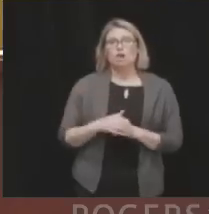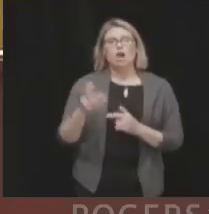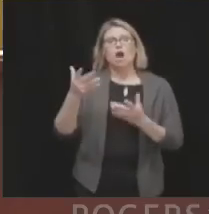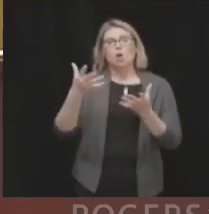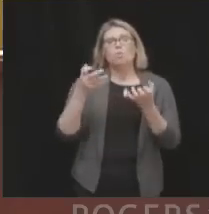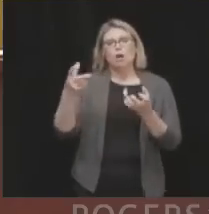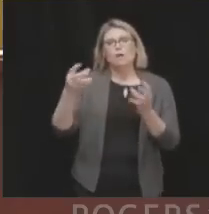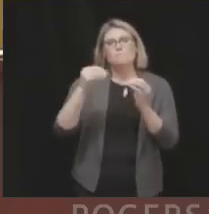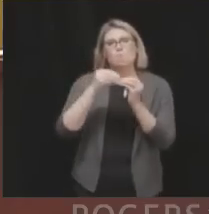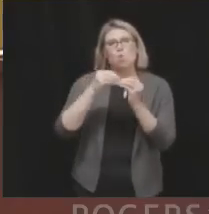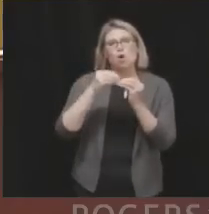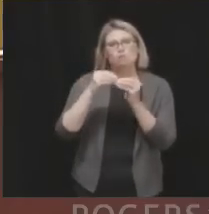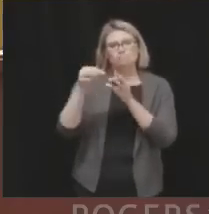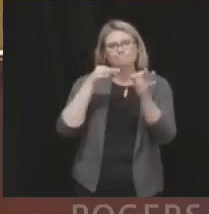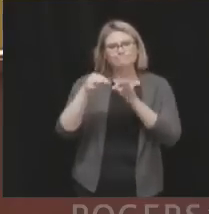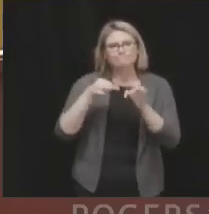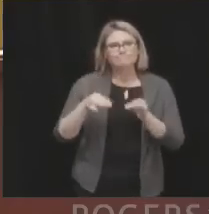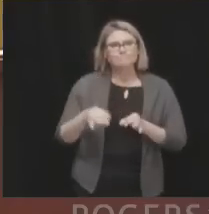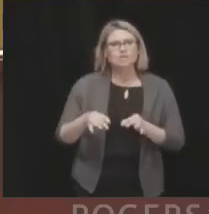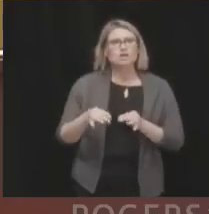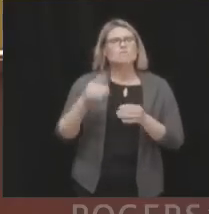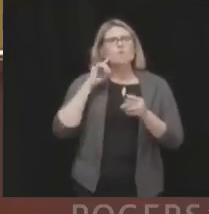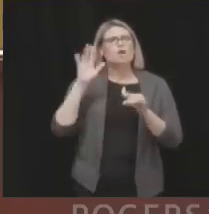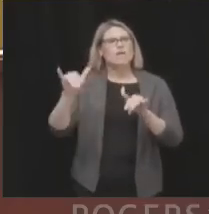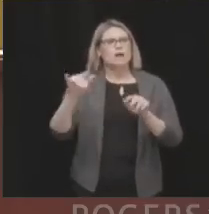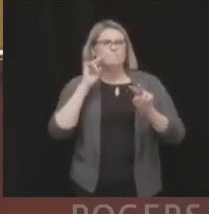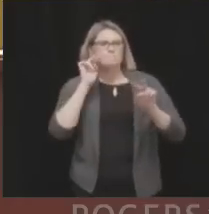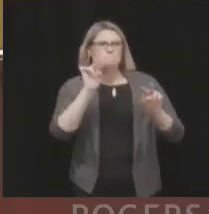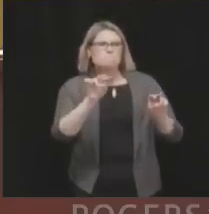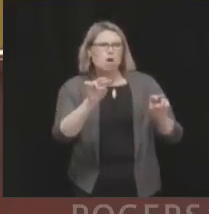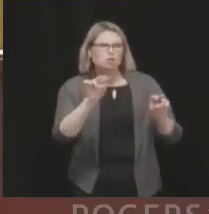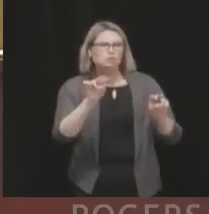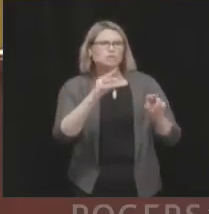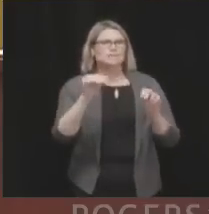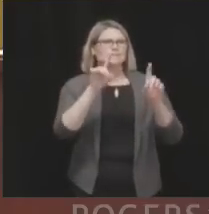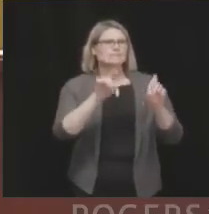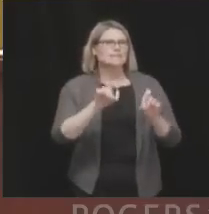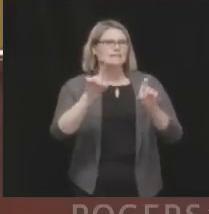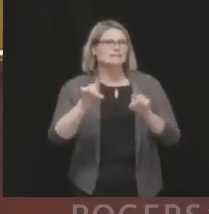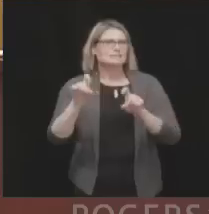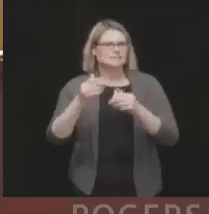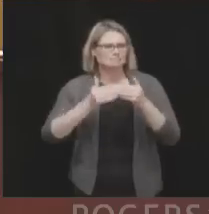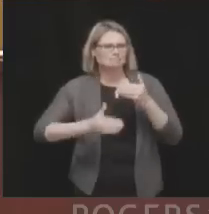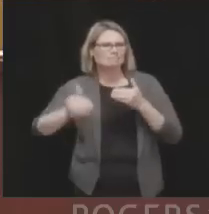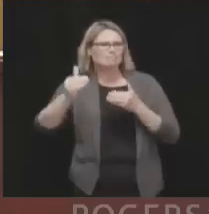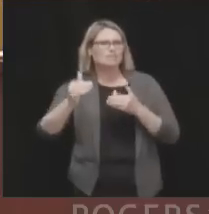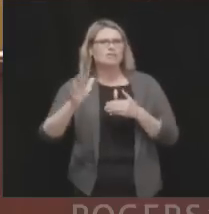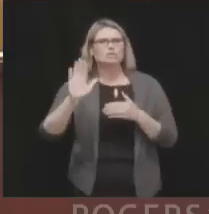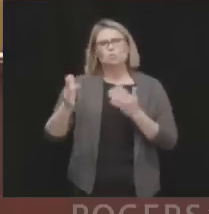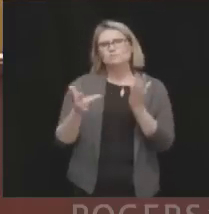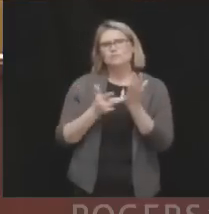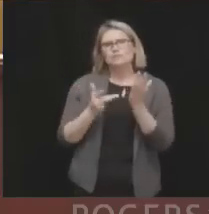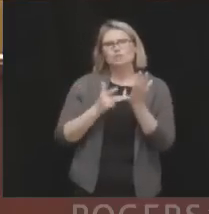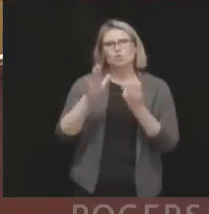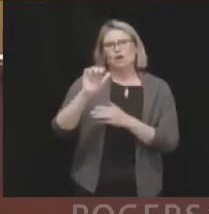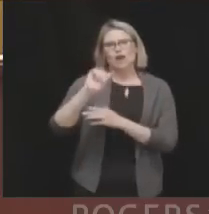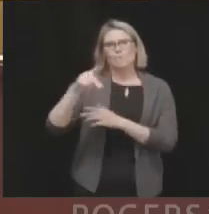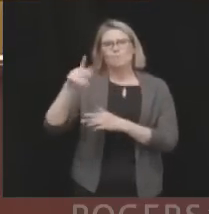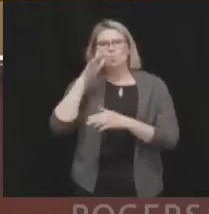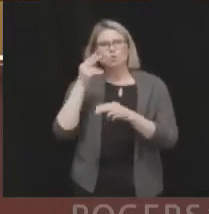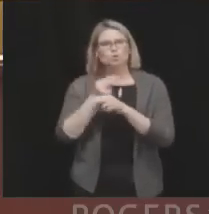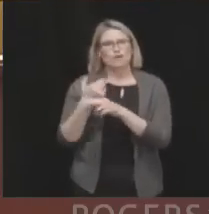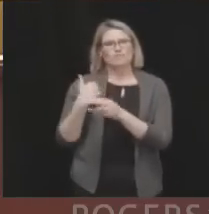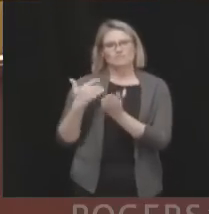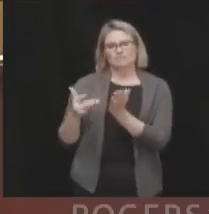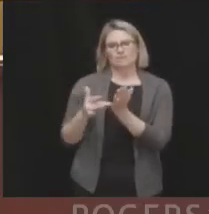the pandemic, at this point in time, our case criteria, case definitions have changed, therefore our